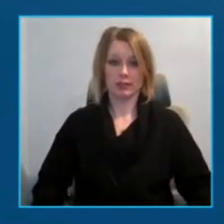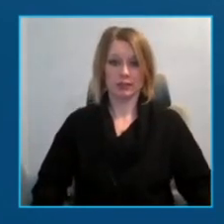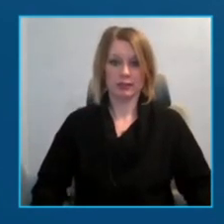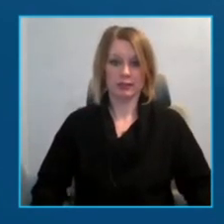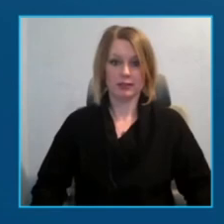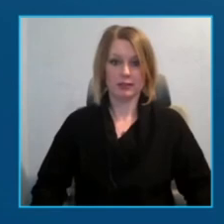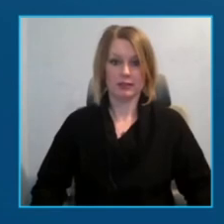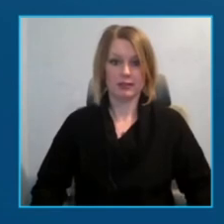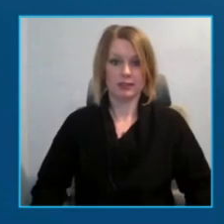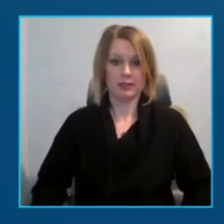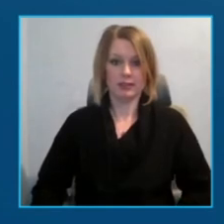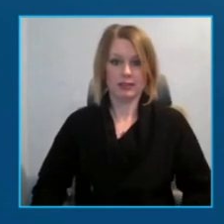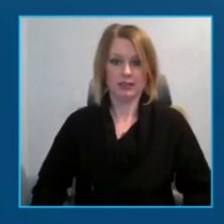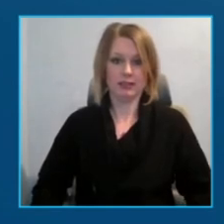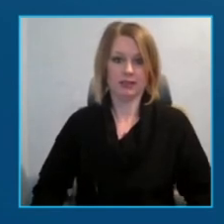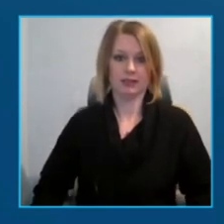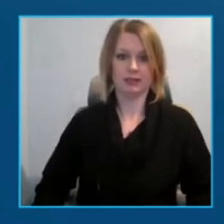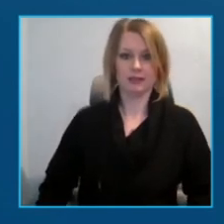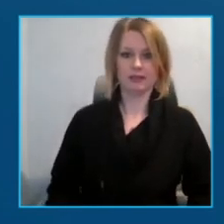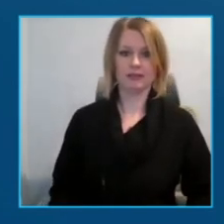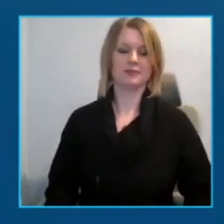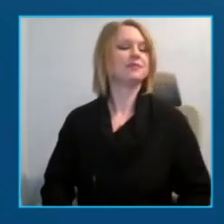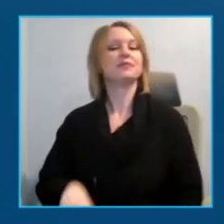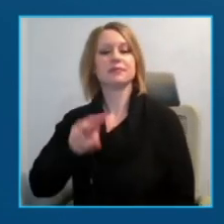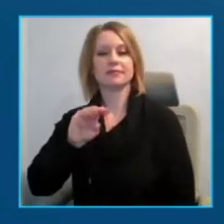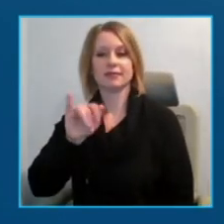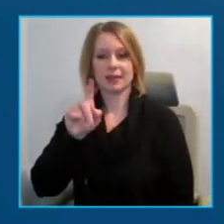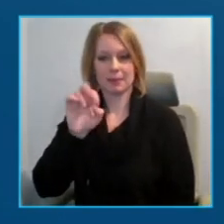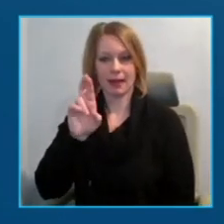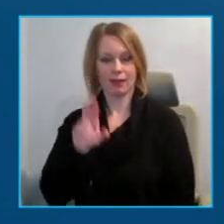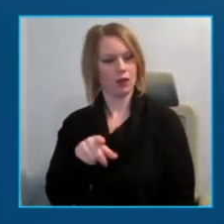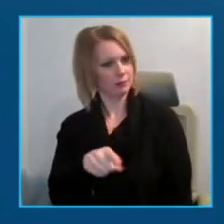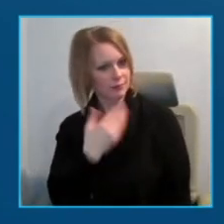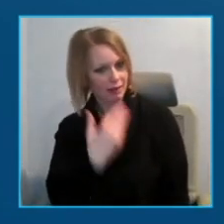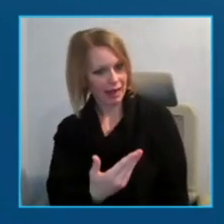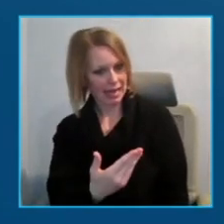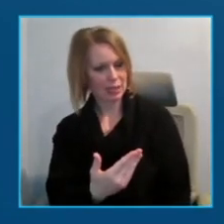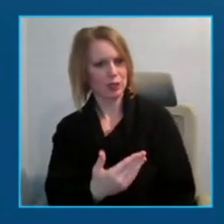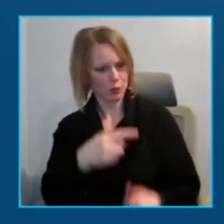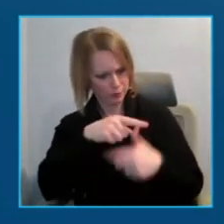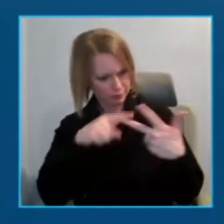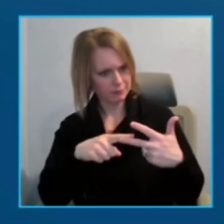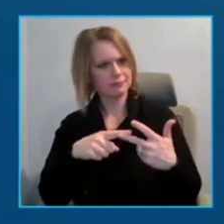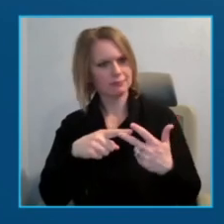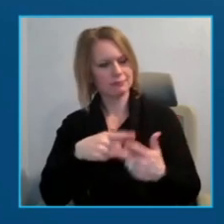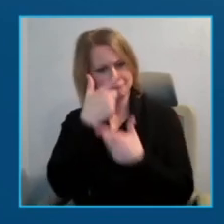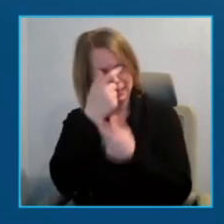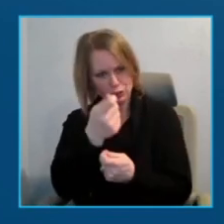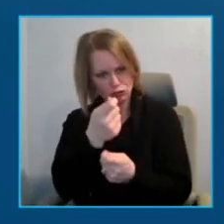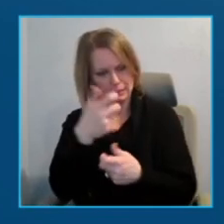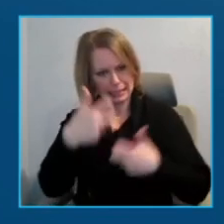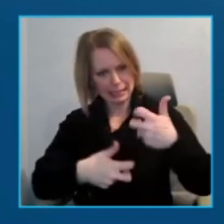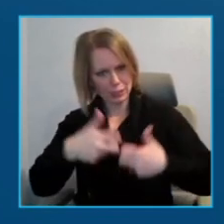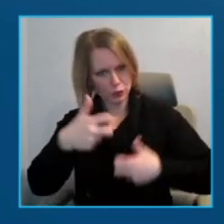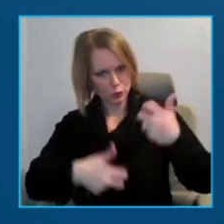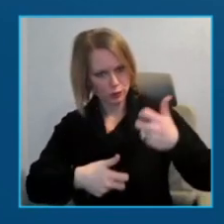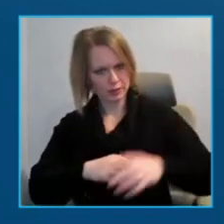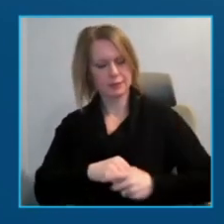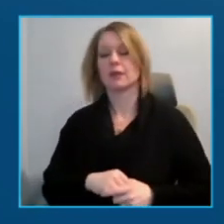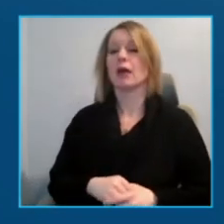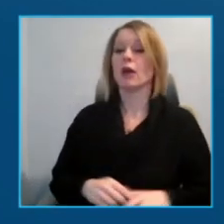you. You've raised some interesting issues. So I'd like to